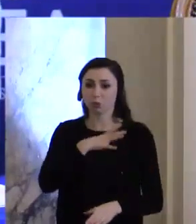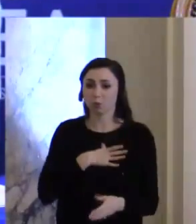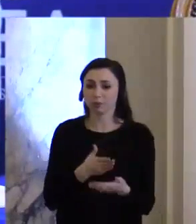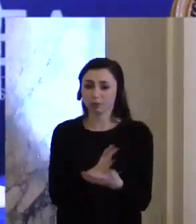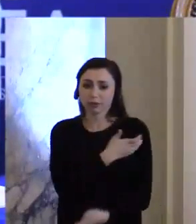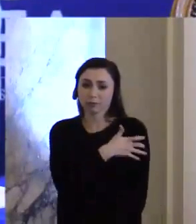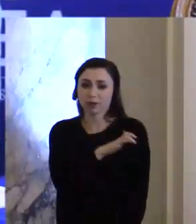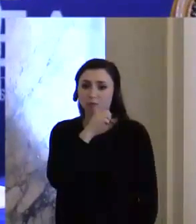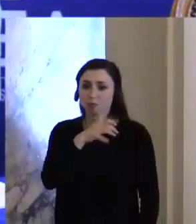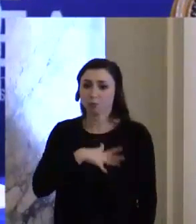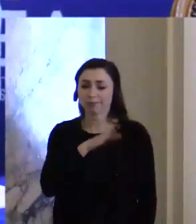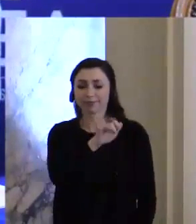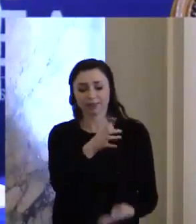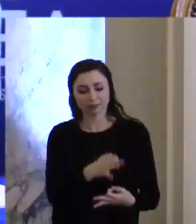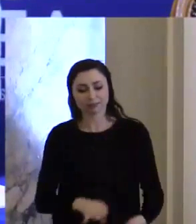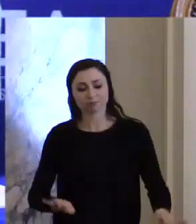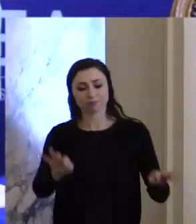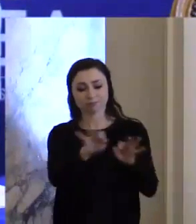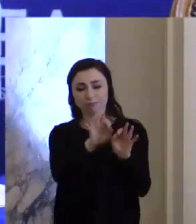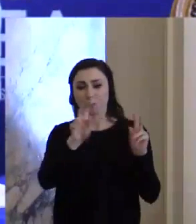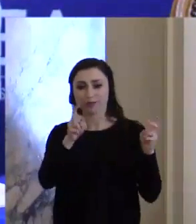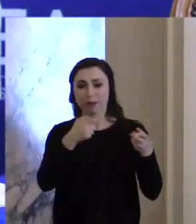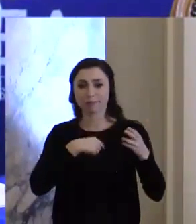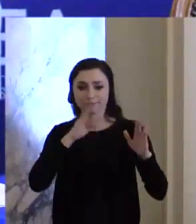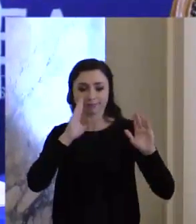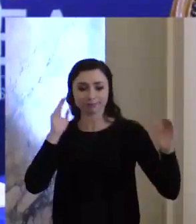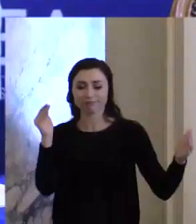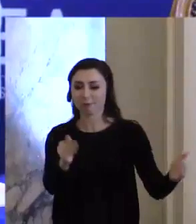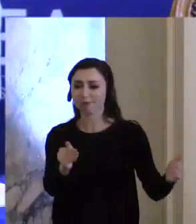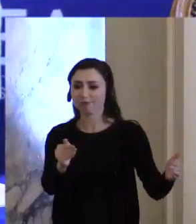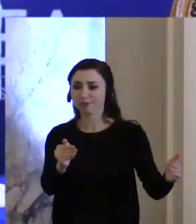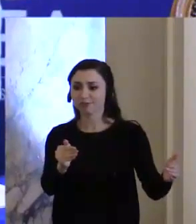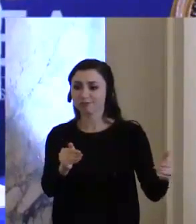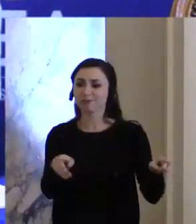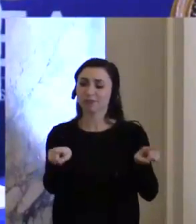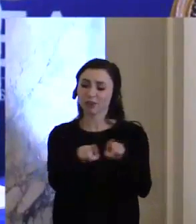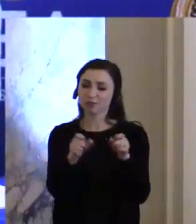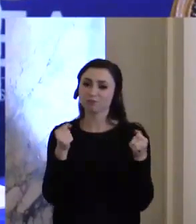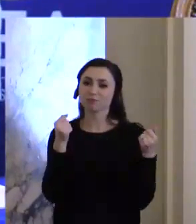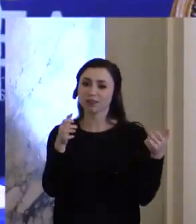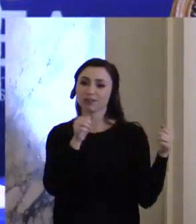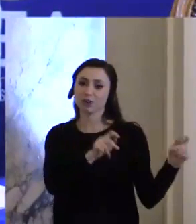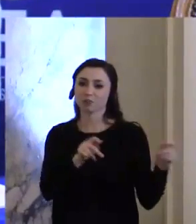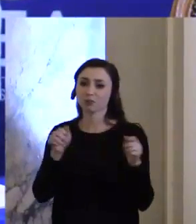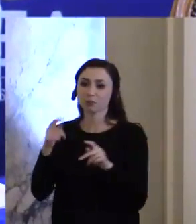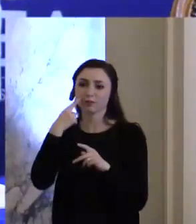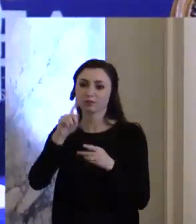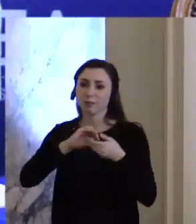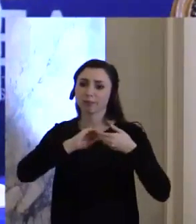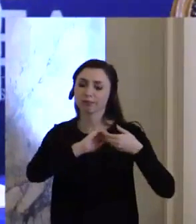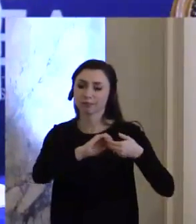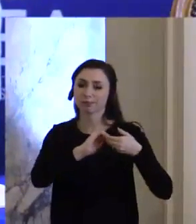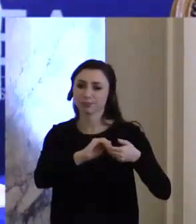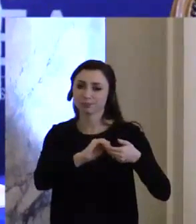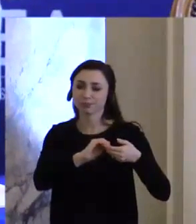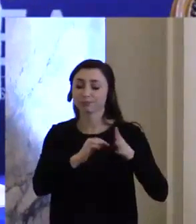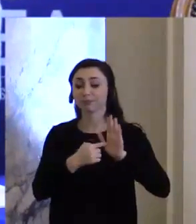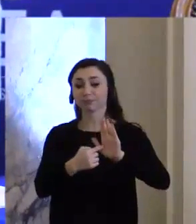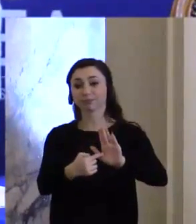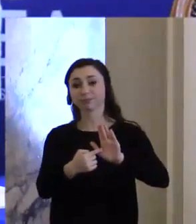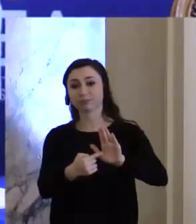important topic to which I have dedicated attention, there are also many opportunities for collaboration. For